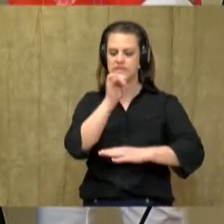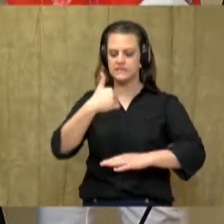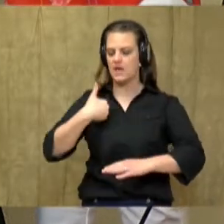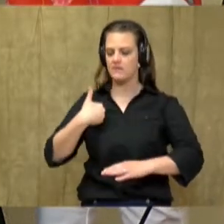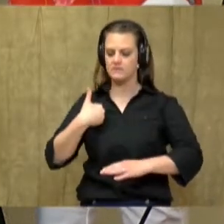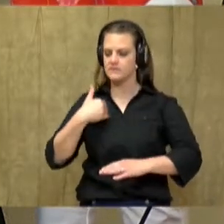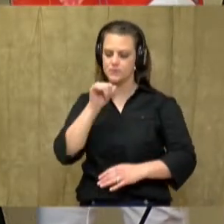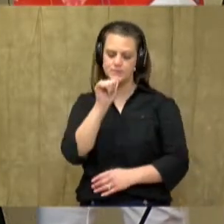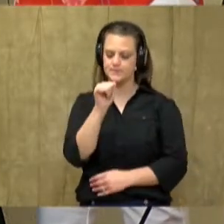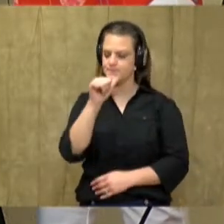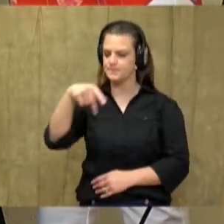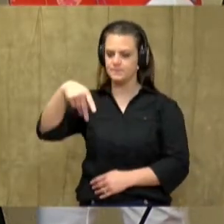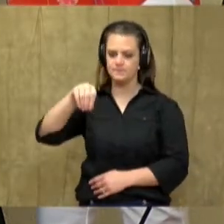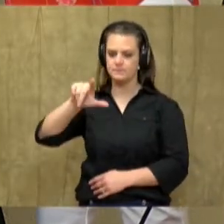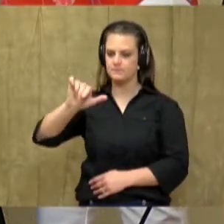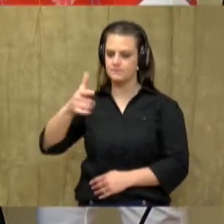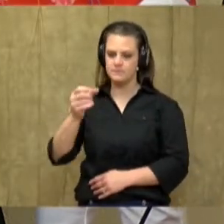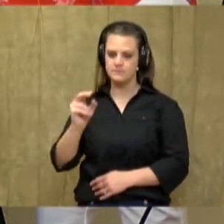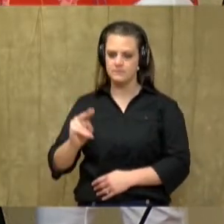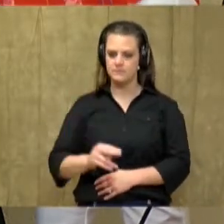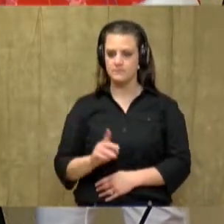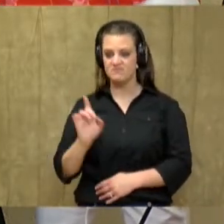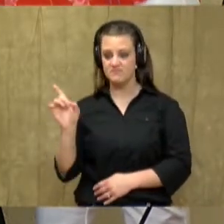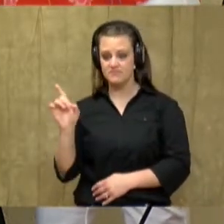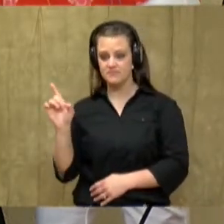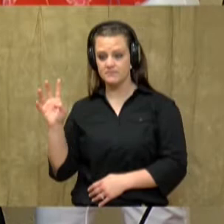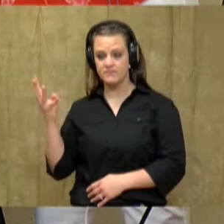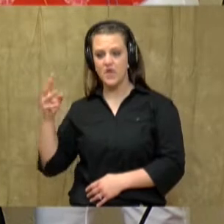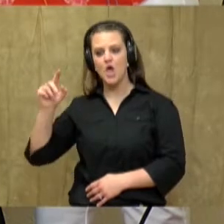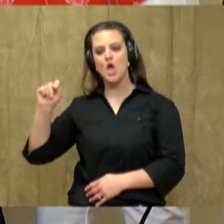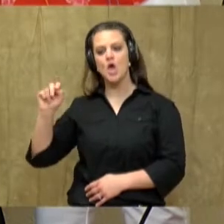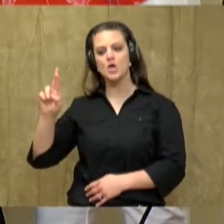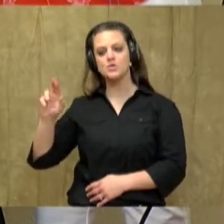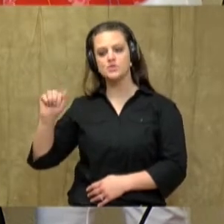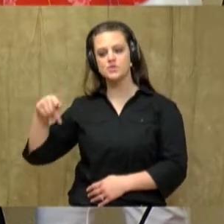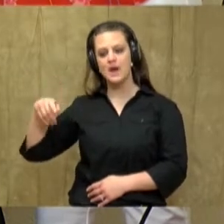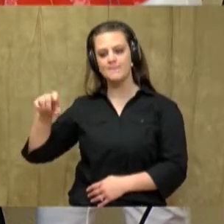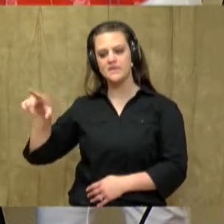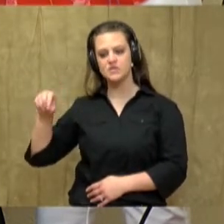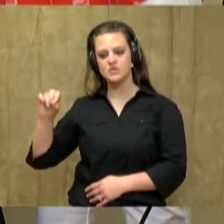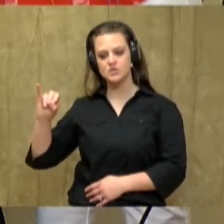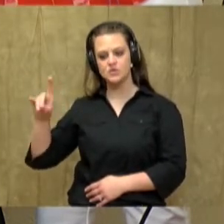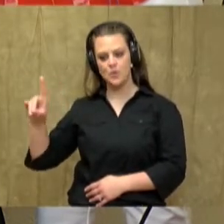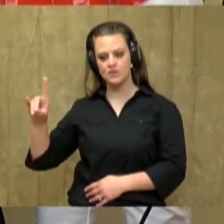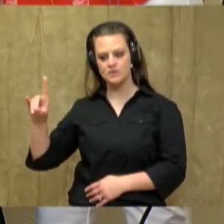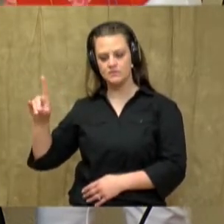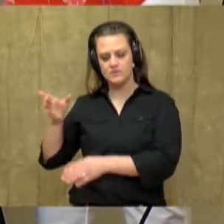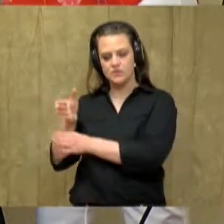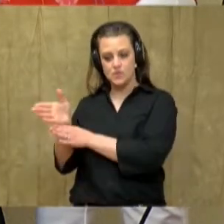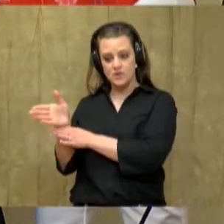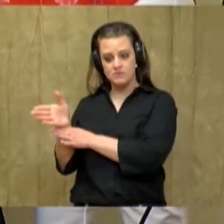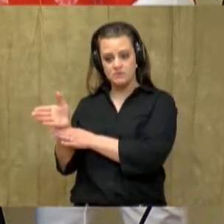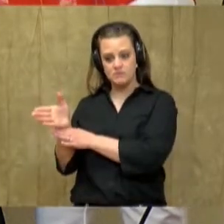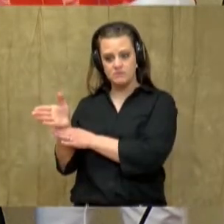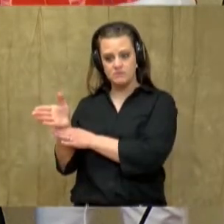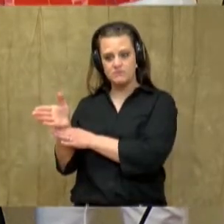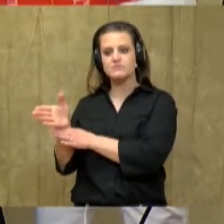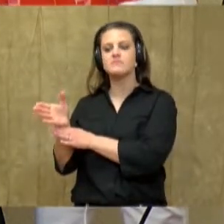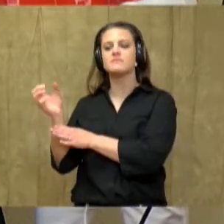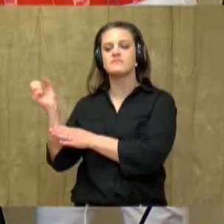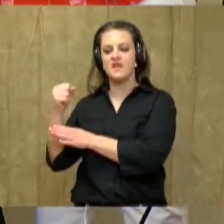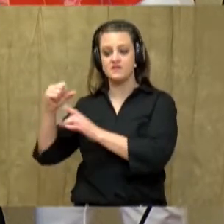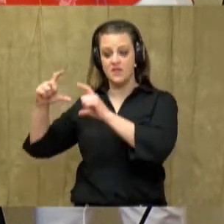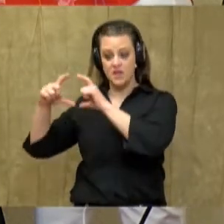not be a polygon. What about this trapezoid? Does it have straight sides? And